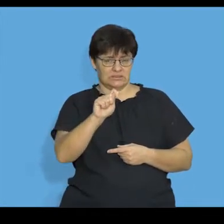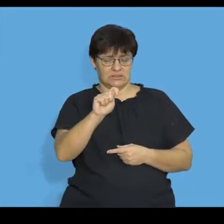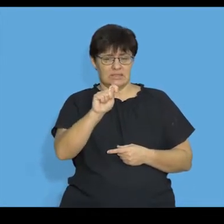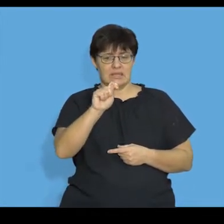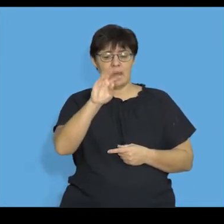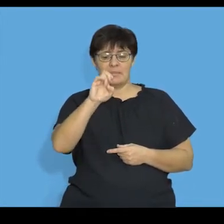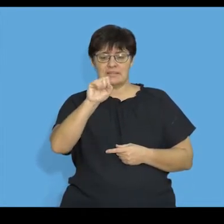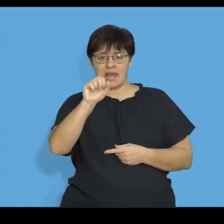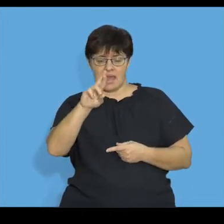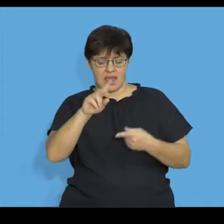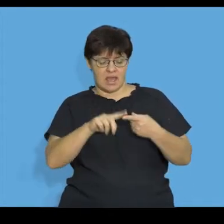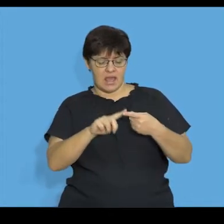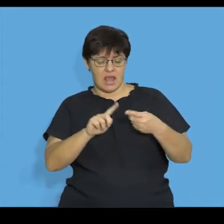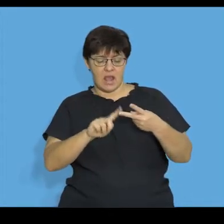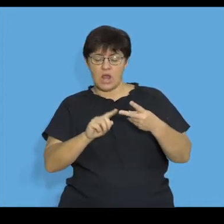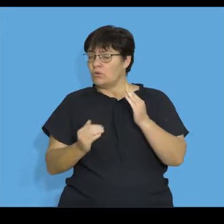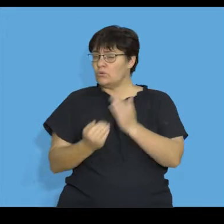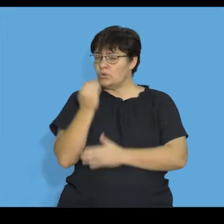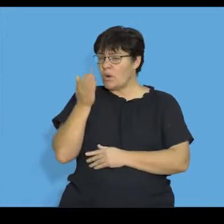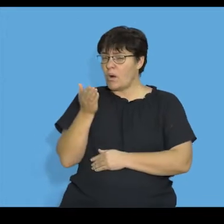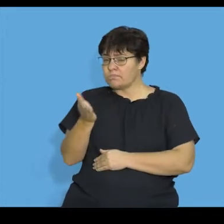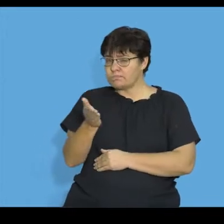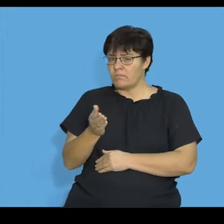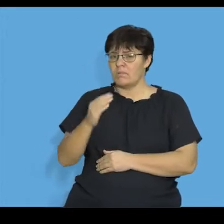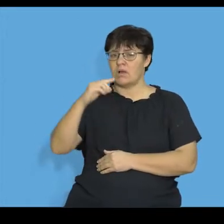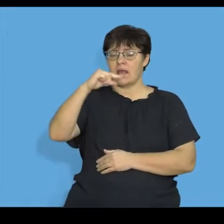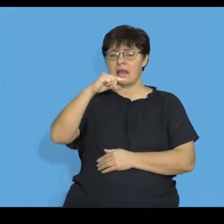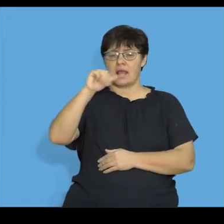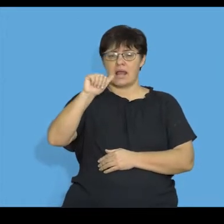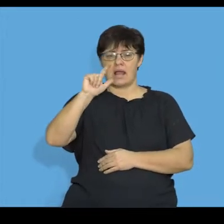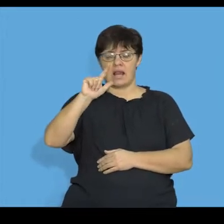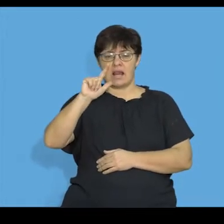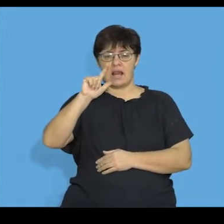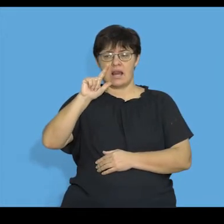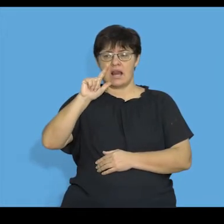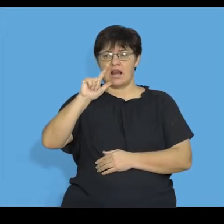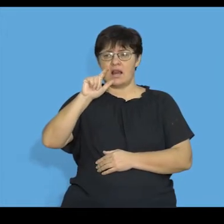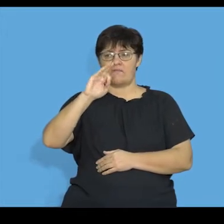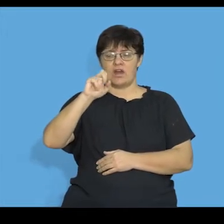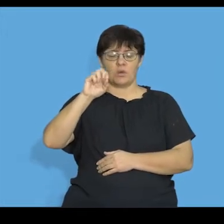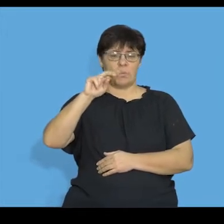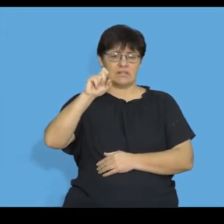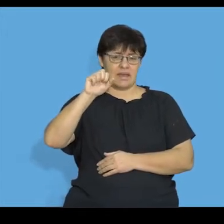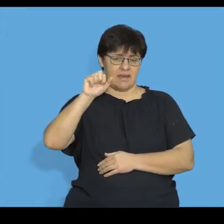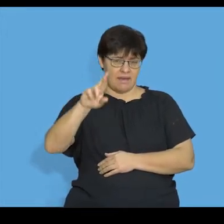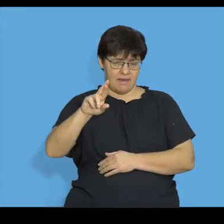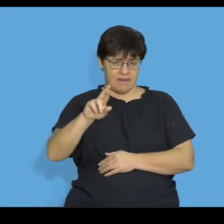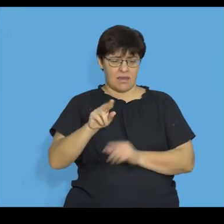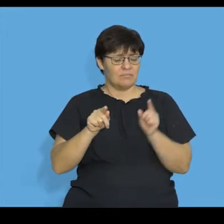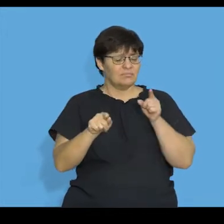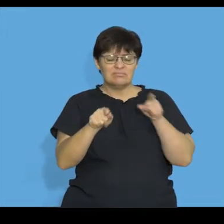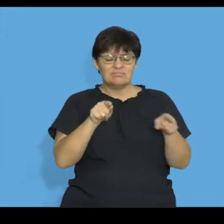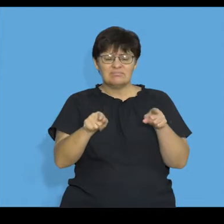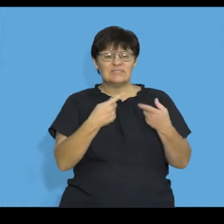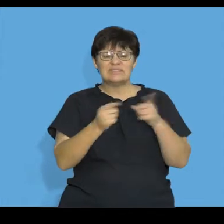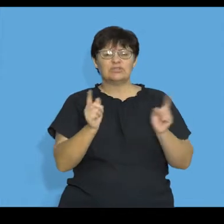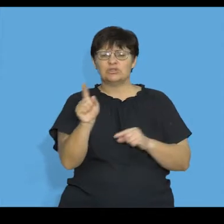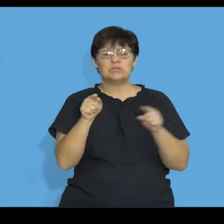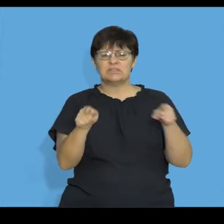A new instrument that we're going to come across is called the galvanometer. And the difference between the voltmeter